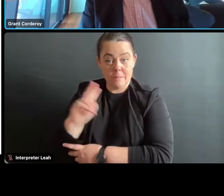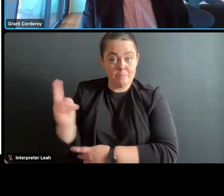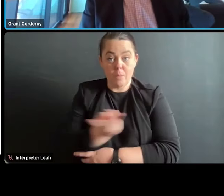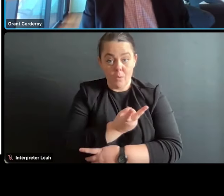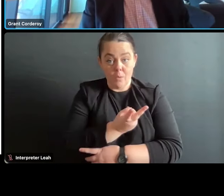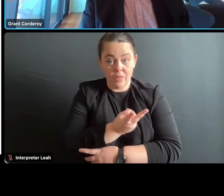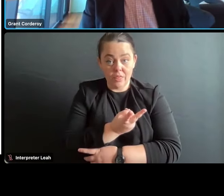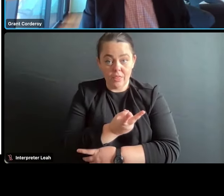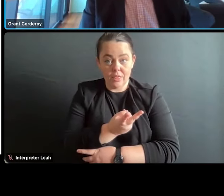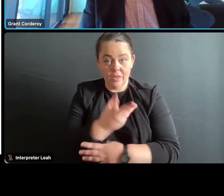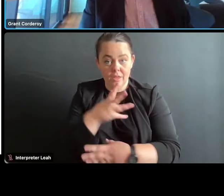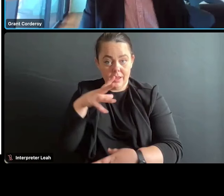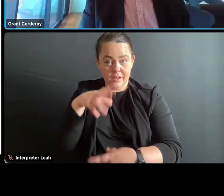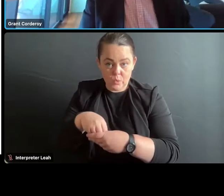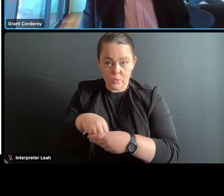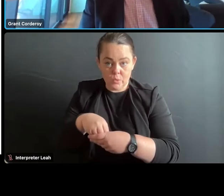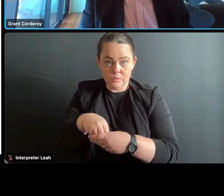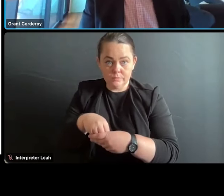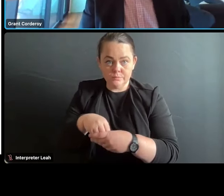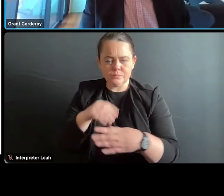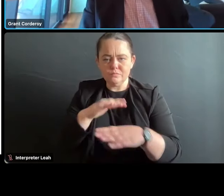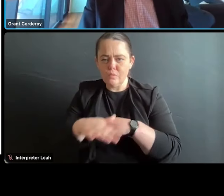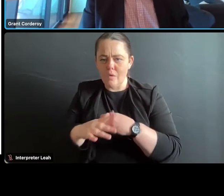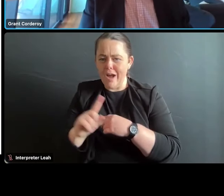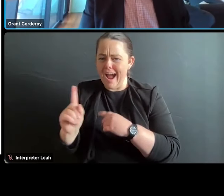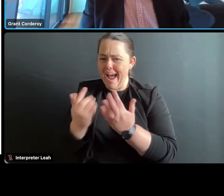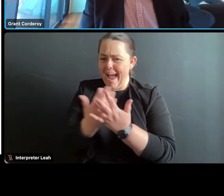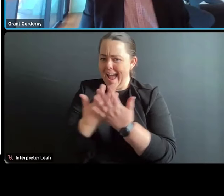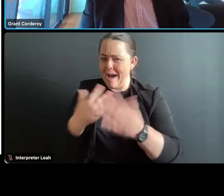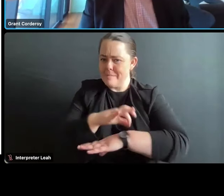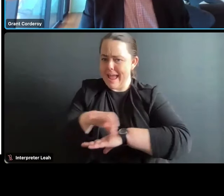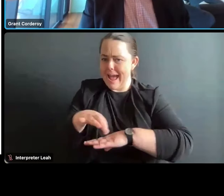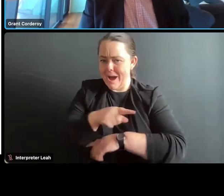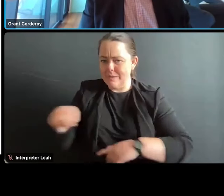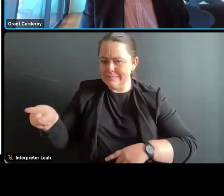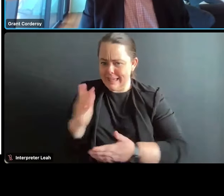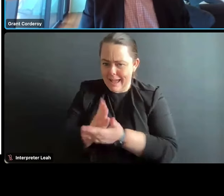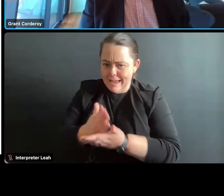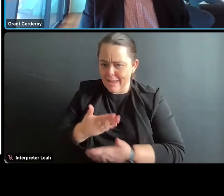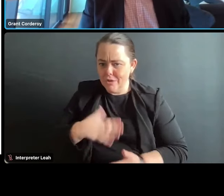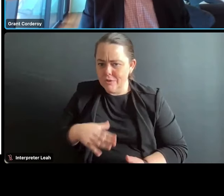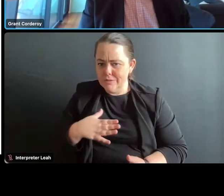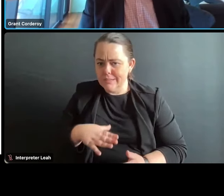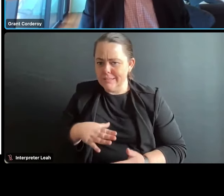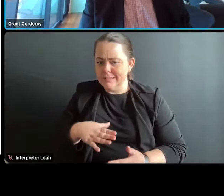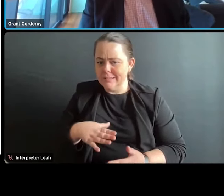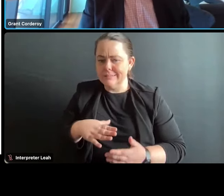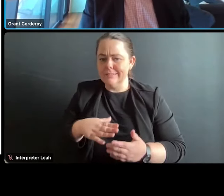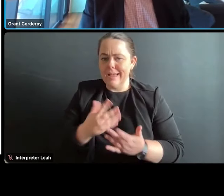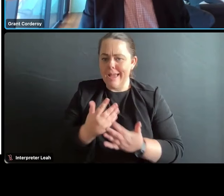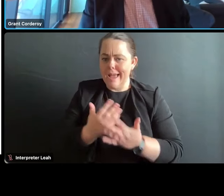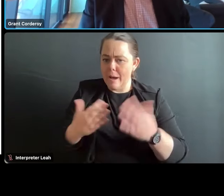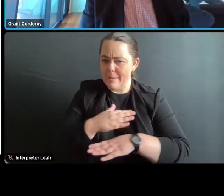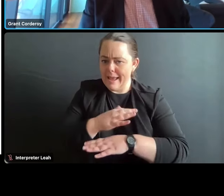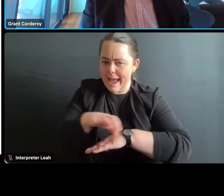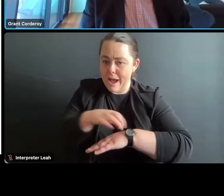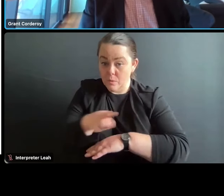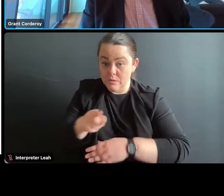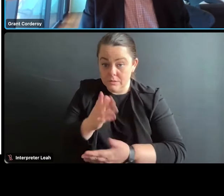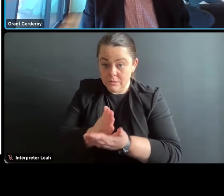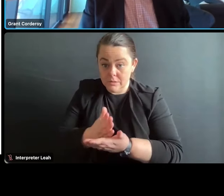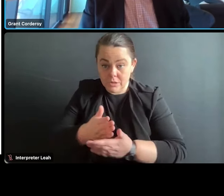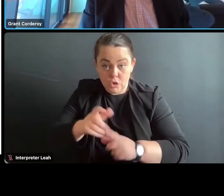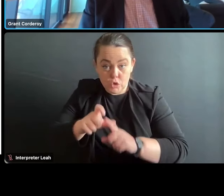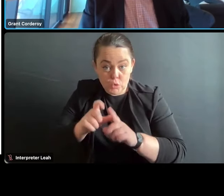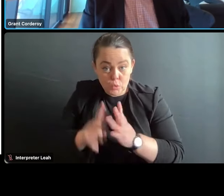what goes into the minutes. So it's going to be a little bit of an understanding how it goes, but I think it's very important that